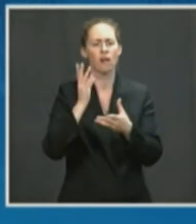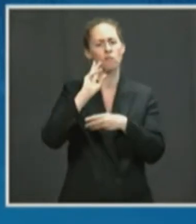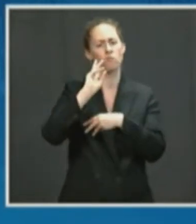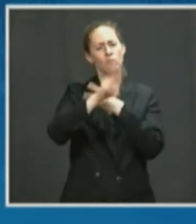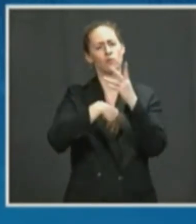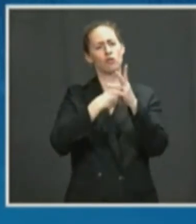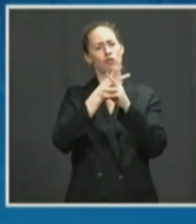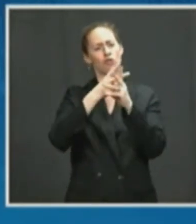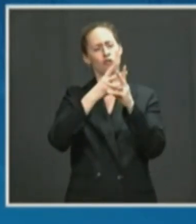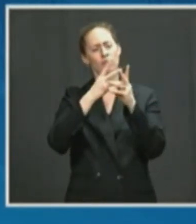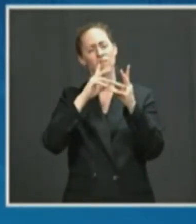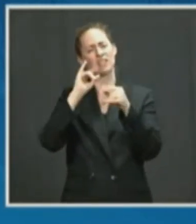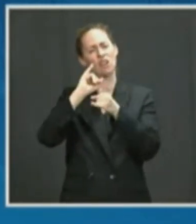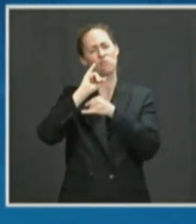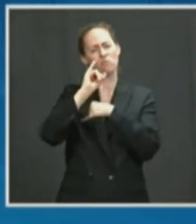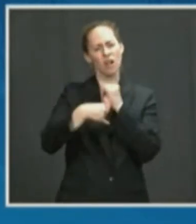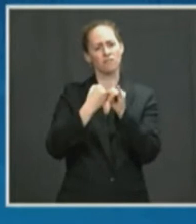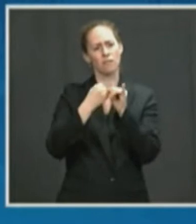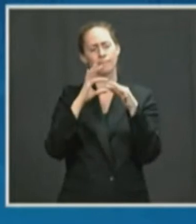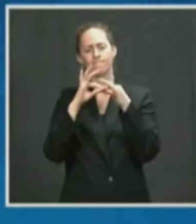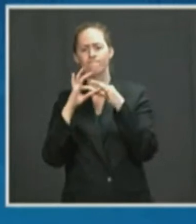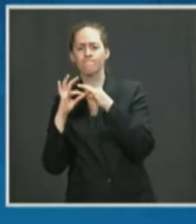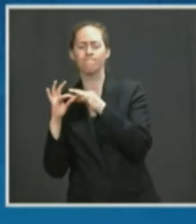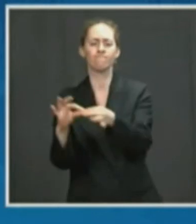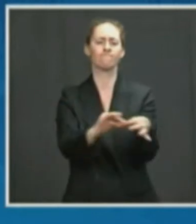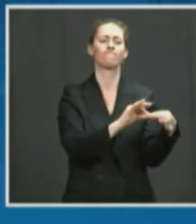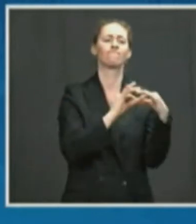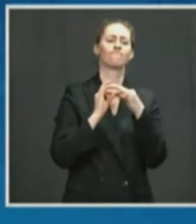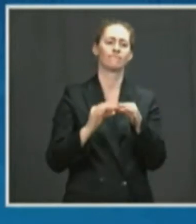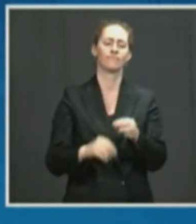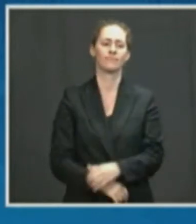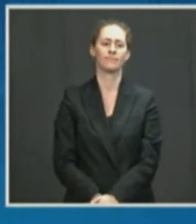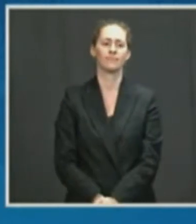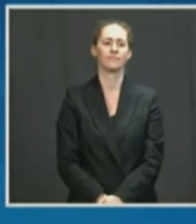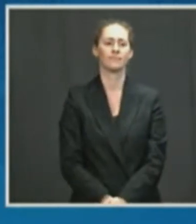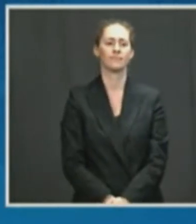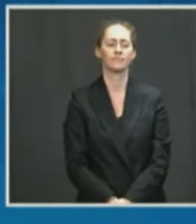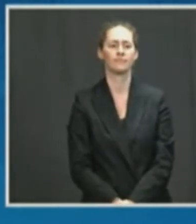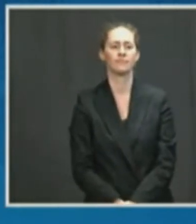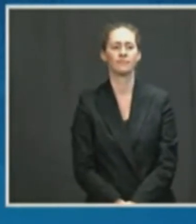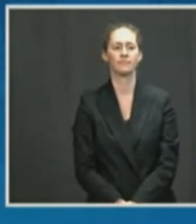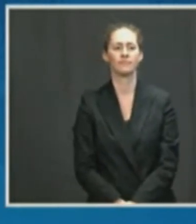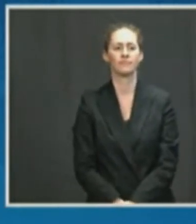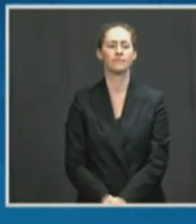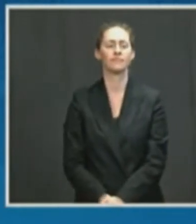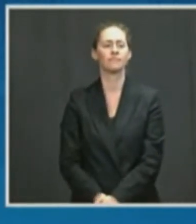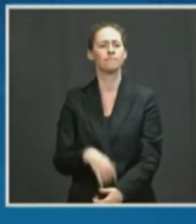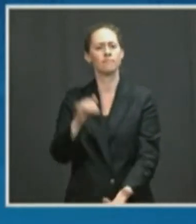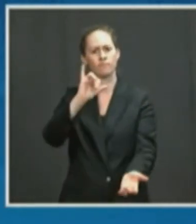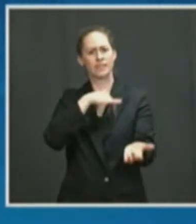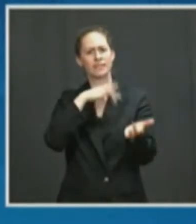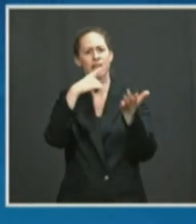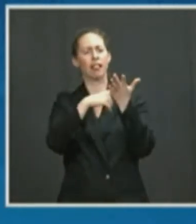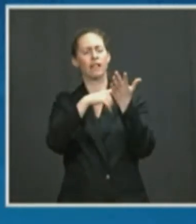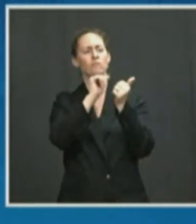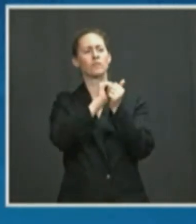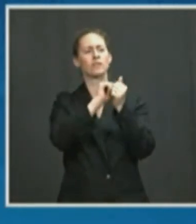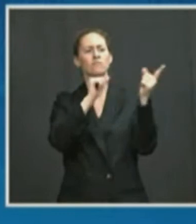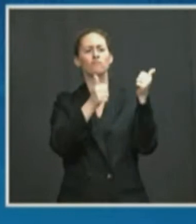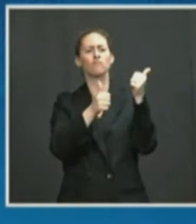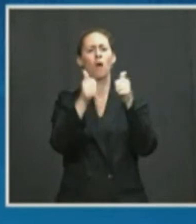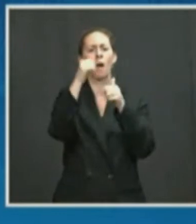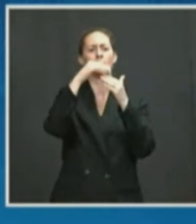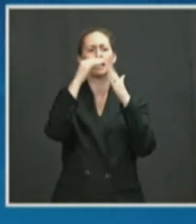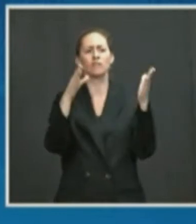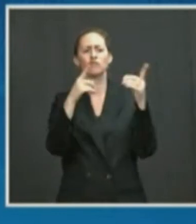have talked with the Prime Minister of Japan, the leader of South Korea, who have all agreed to join us in our focus on